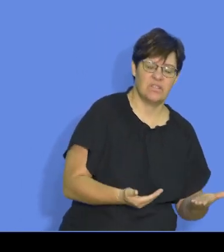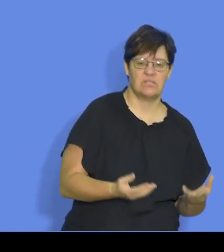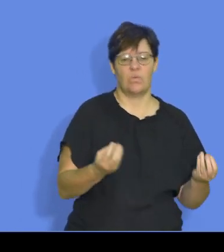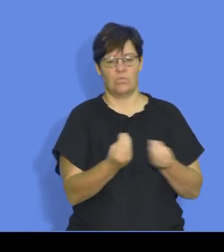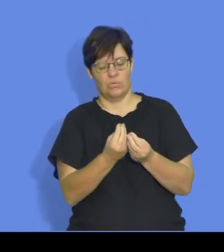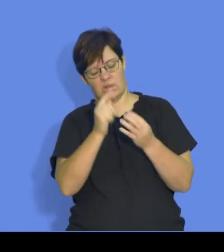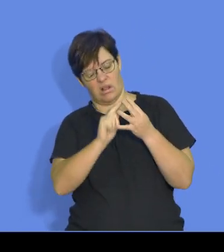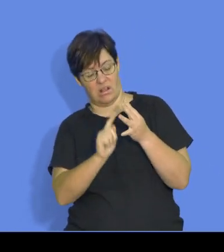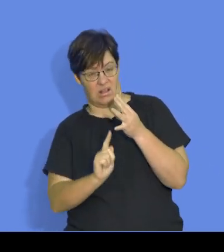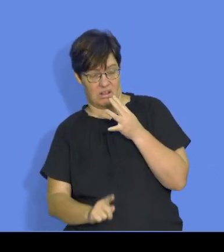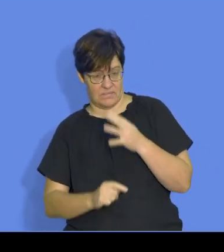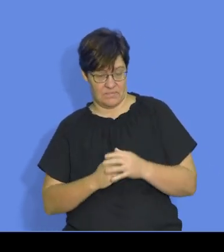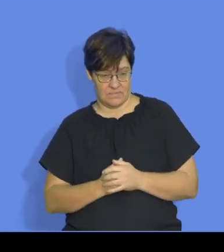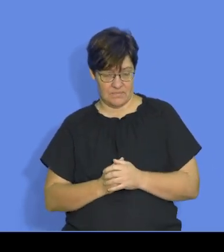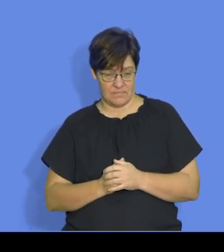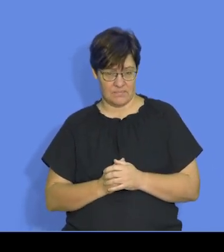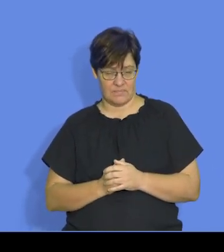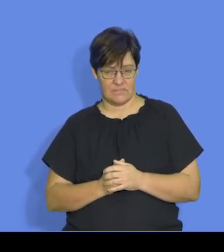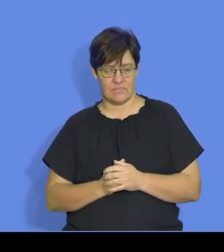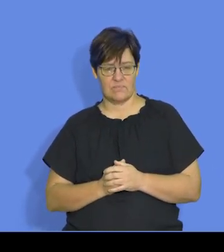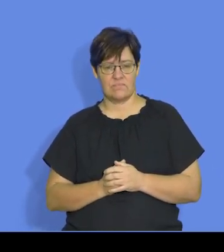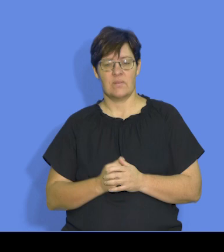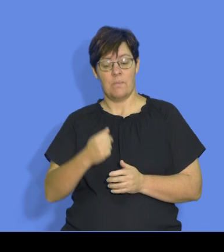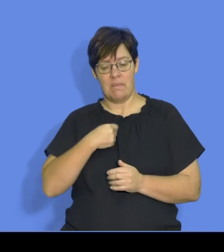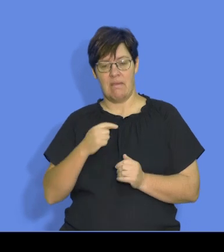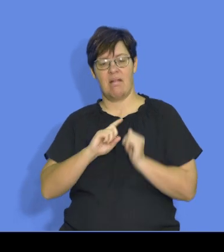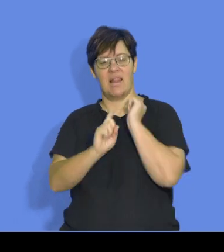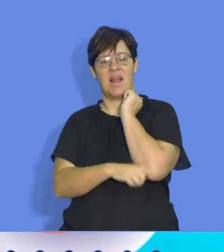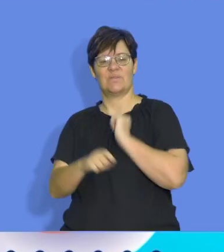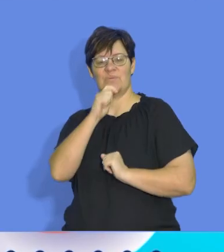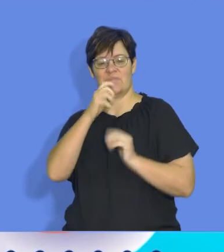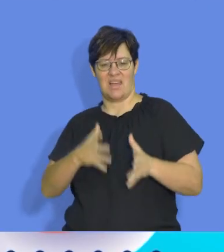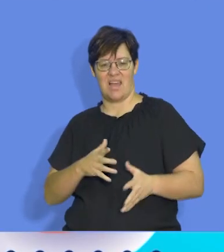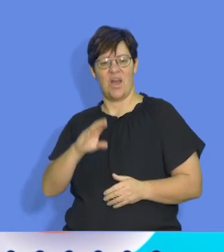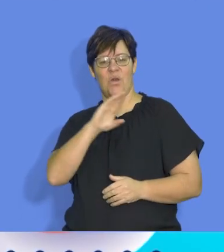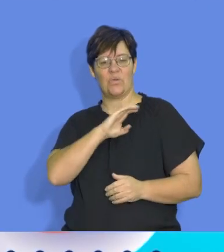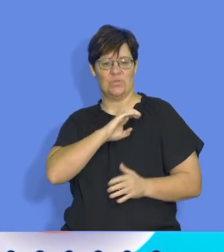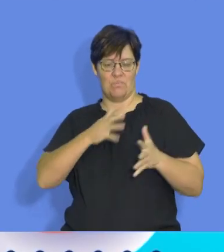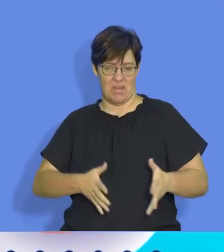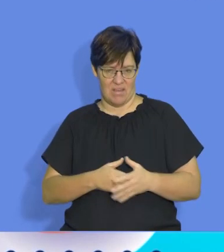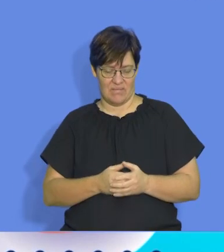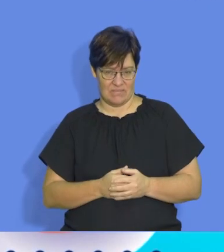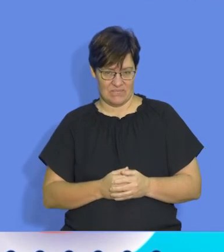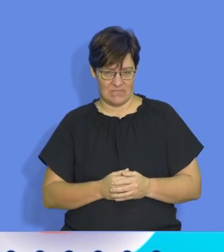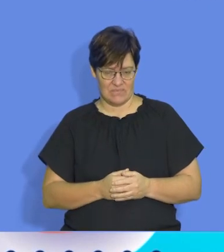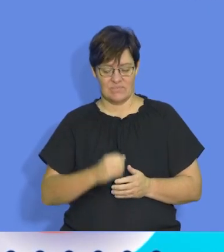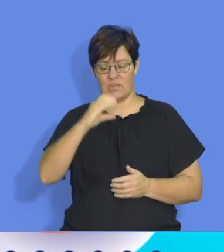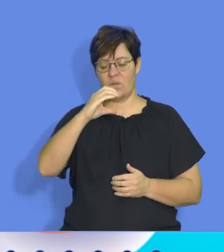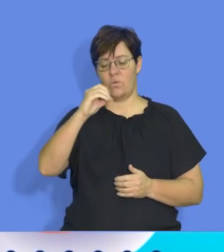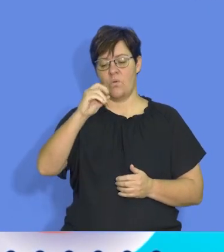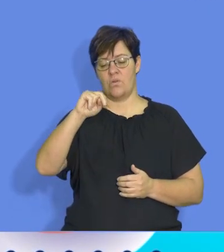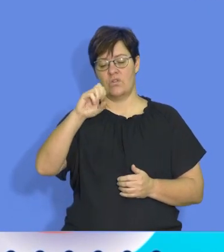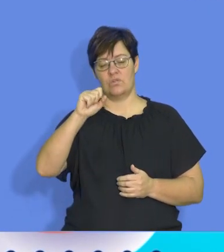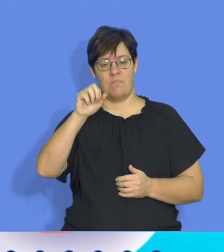right? So as a consumer, as an end user, and that is why we say accounting is a